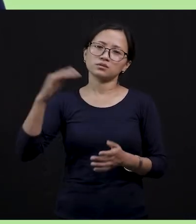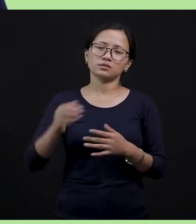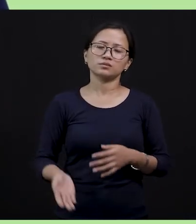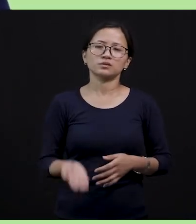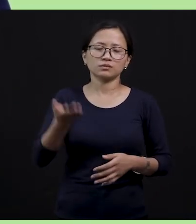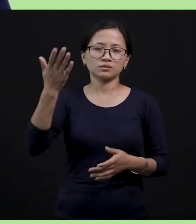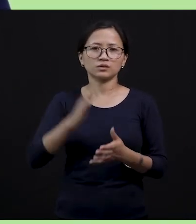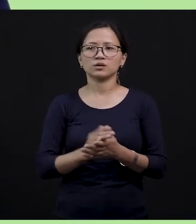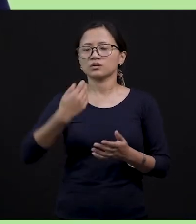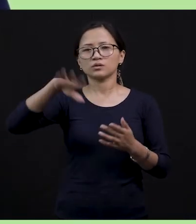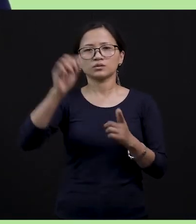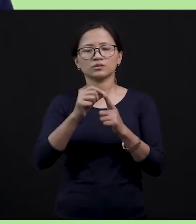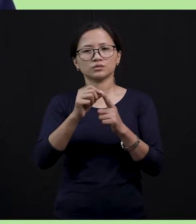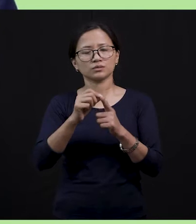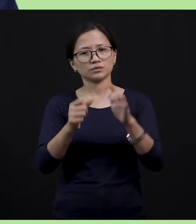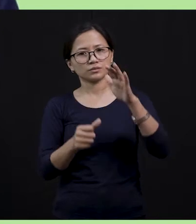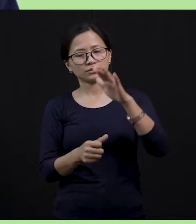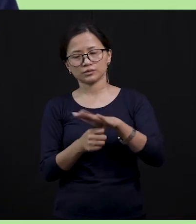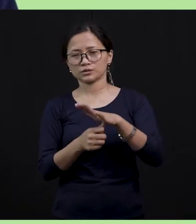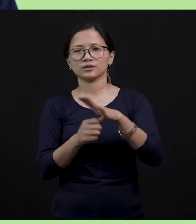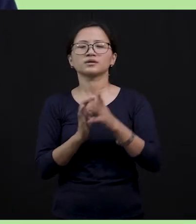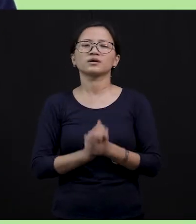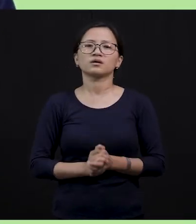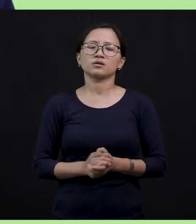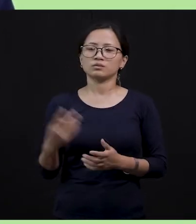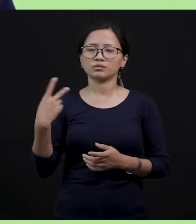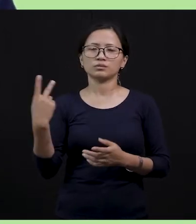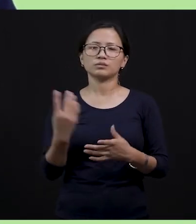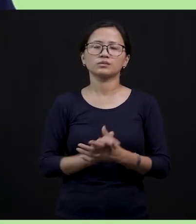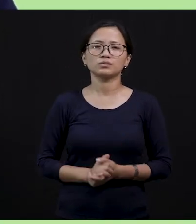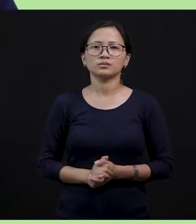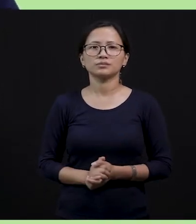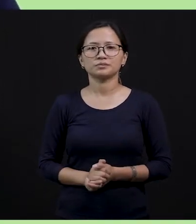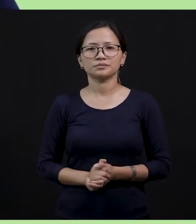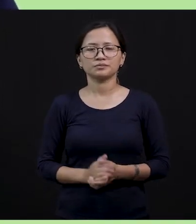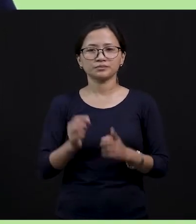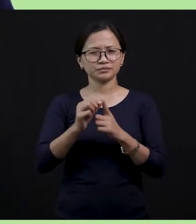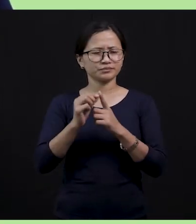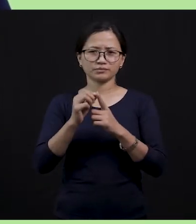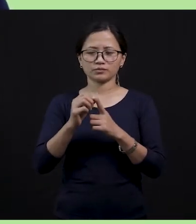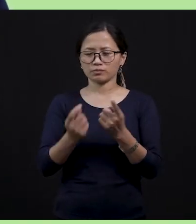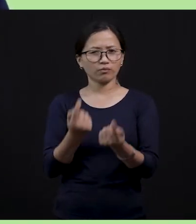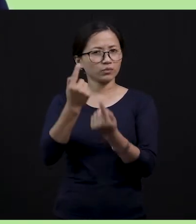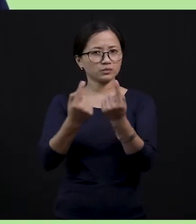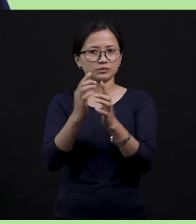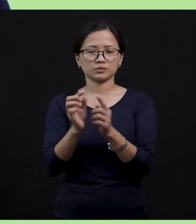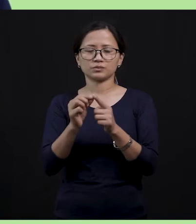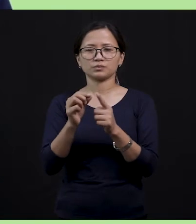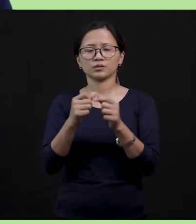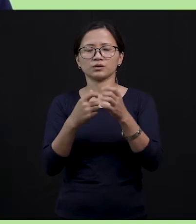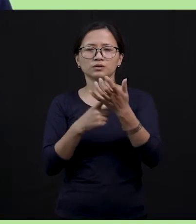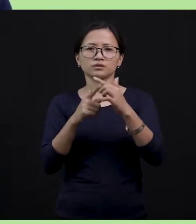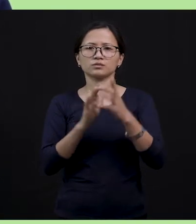say, go to the president and say that we are both political parties and we want to run